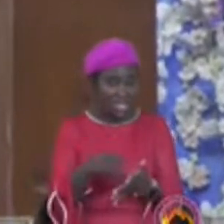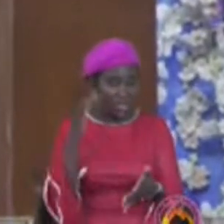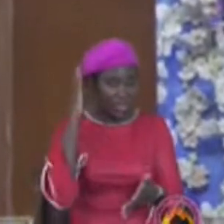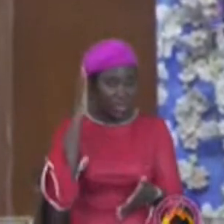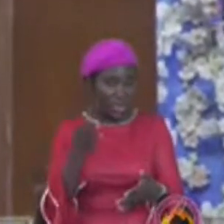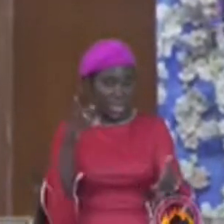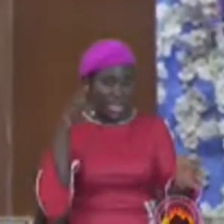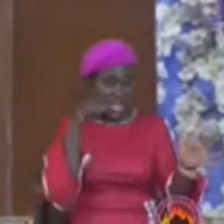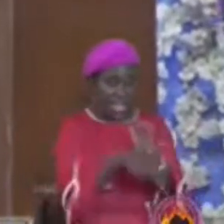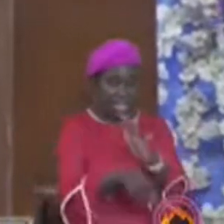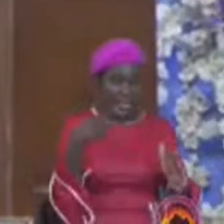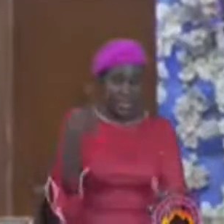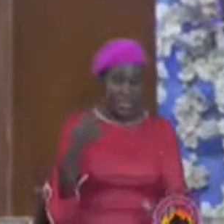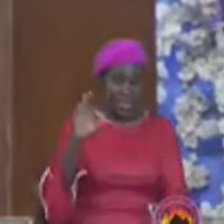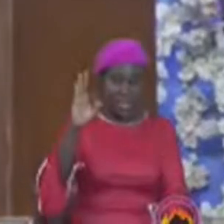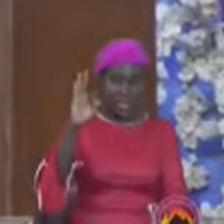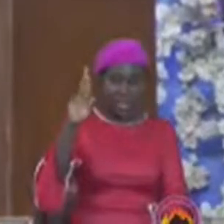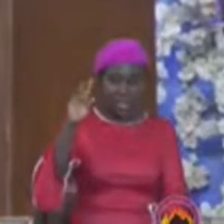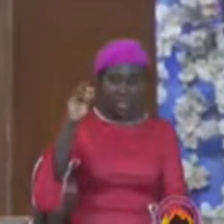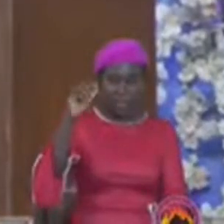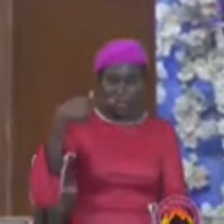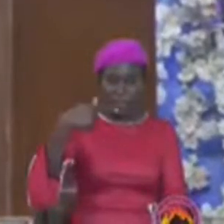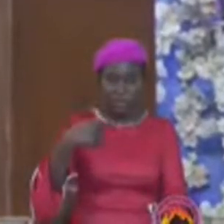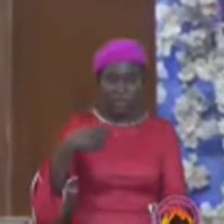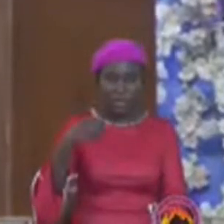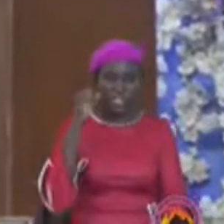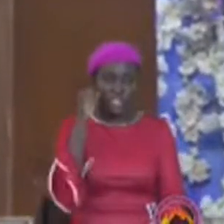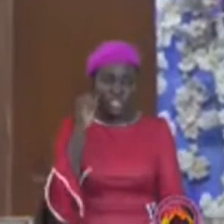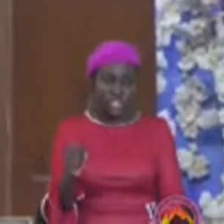and die. So she